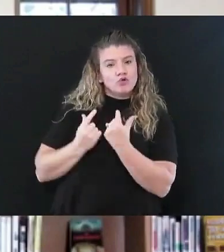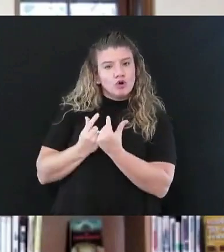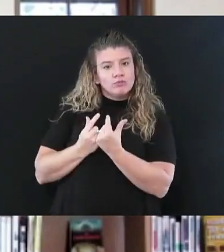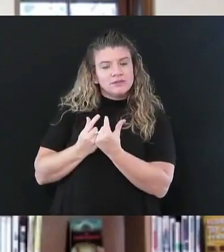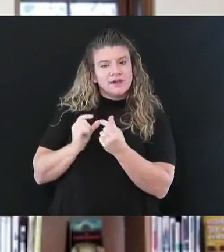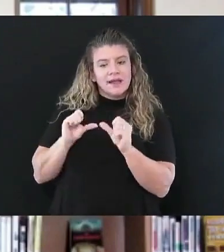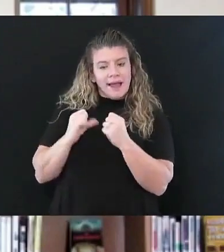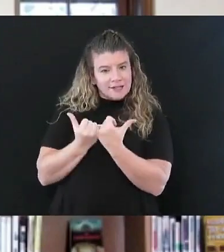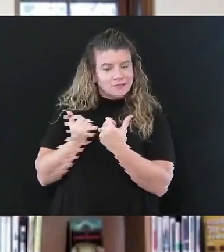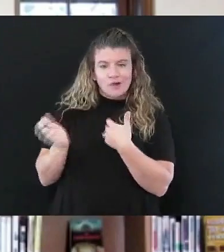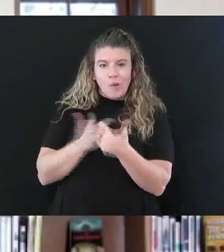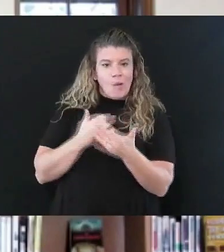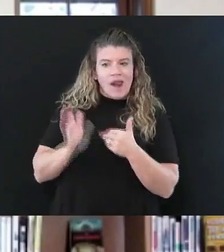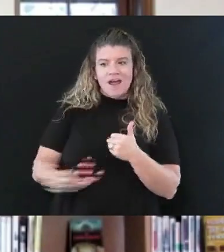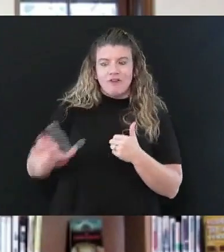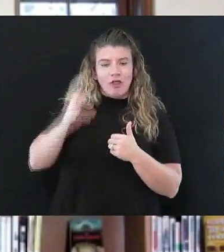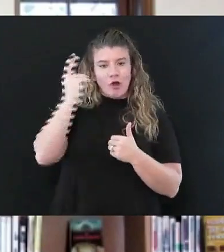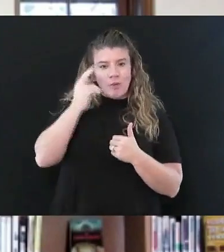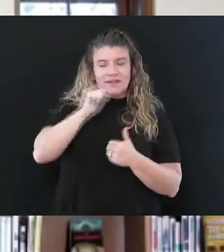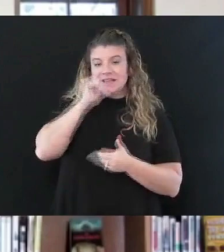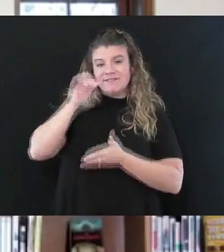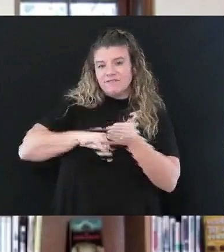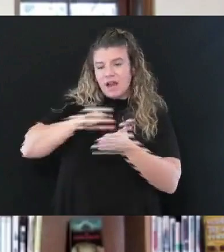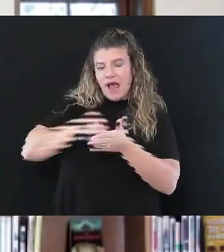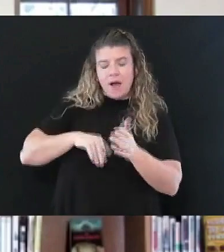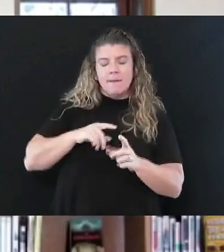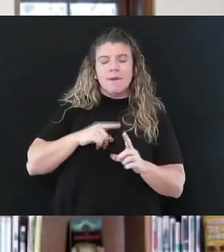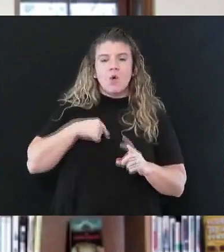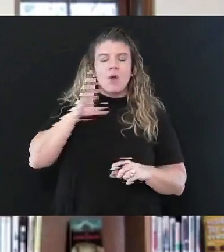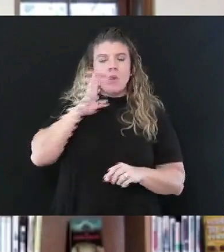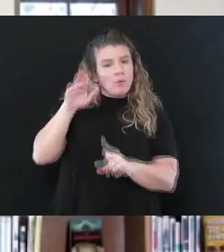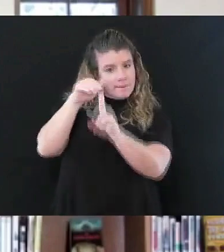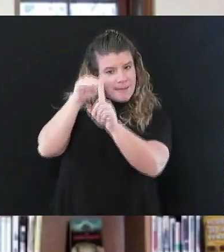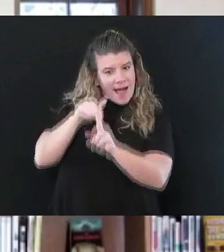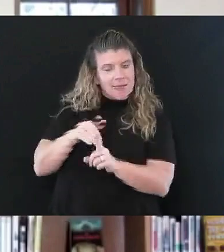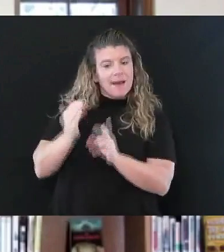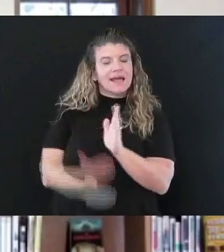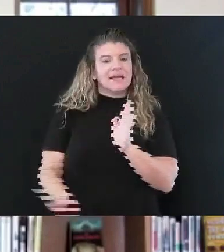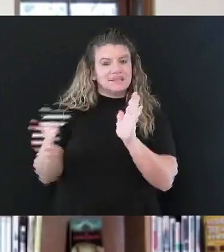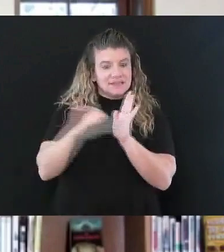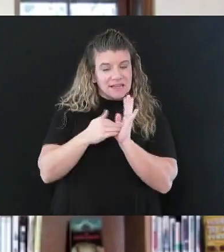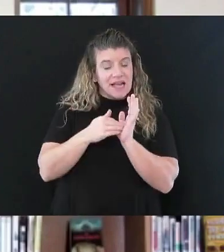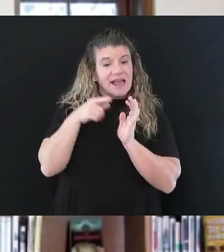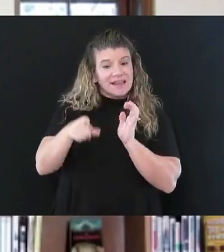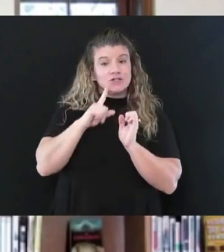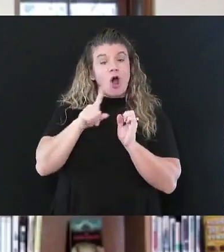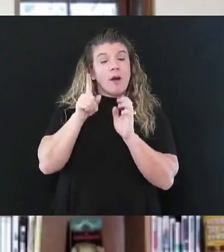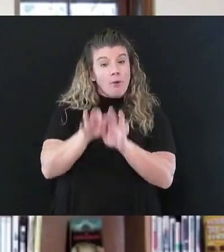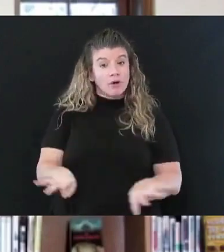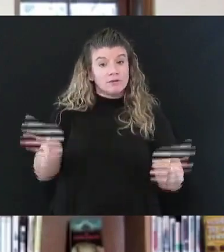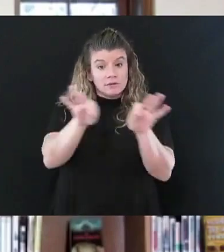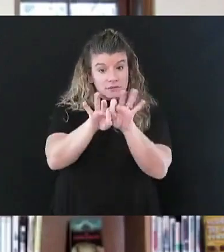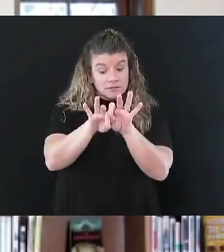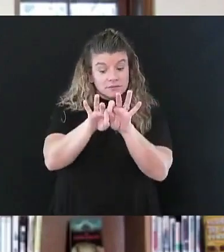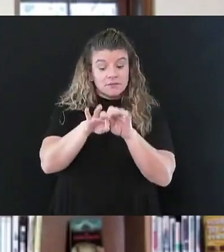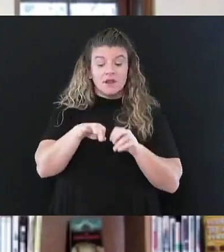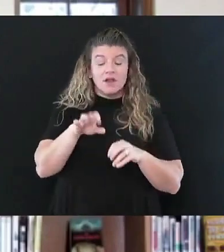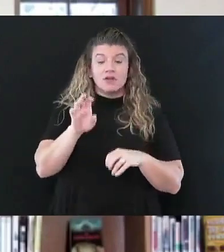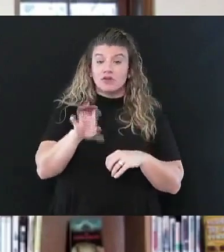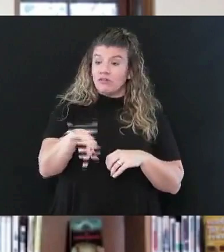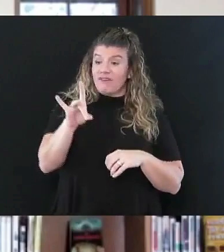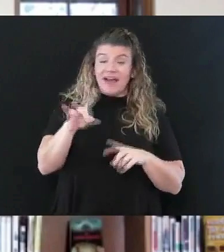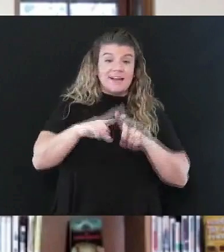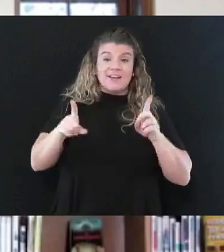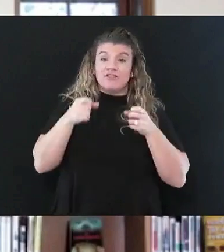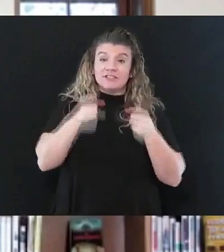for whatever reason, did not get filled out. But we're going to remind everyone again, they're very important. Find another system in